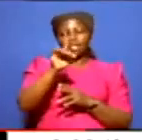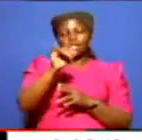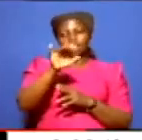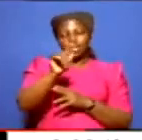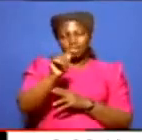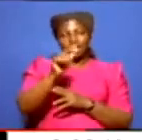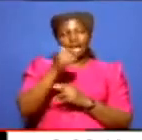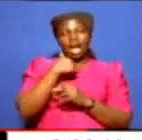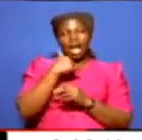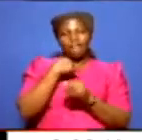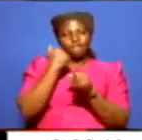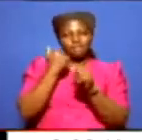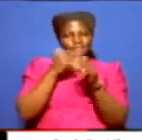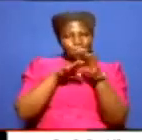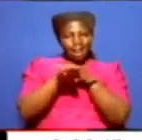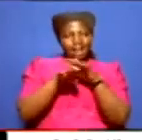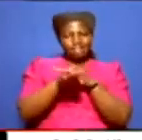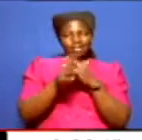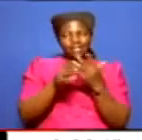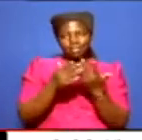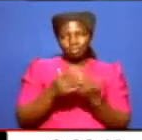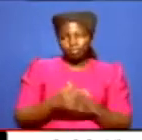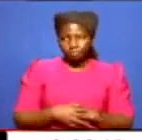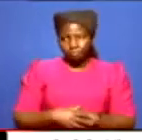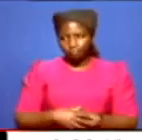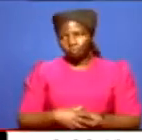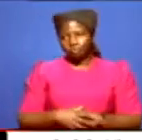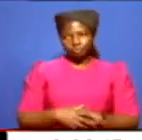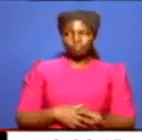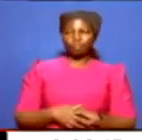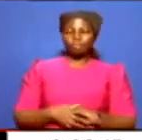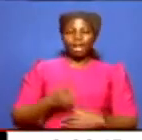we found them in a pub. We recovered